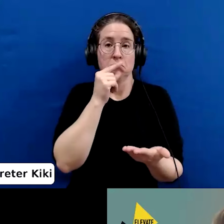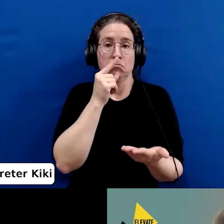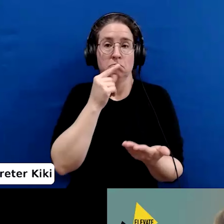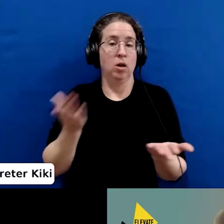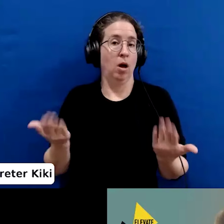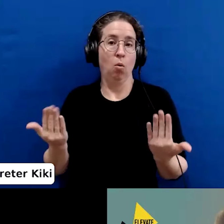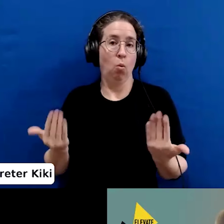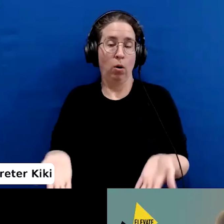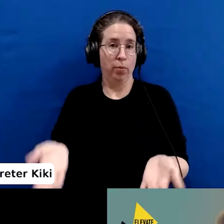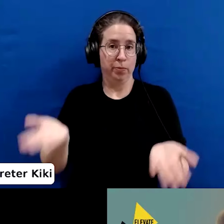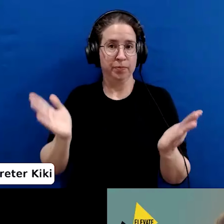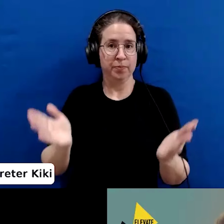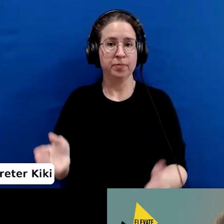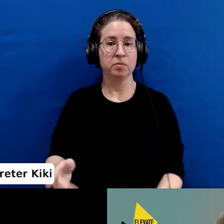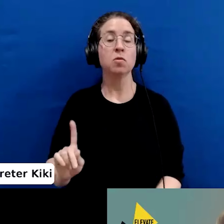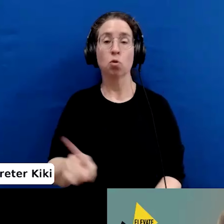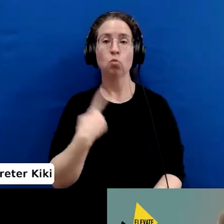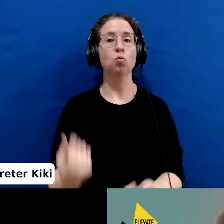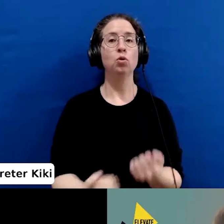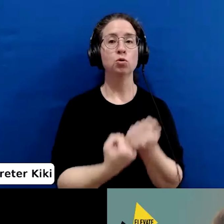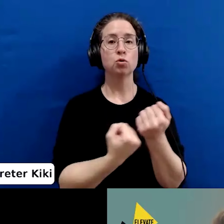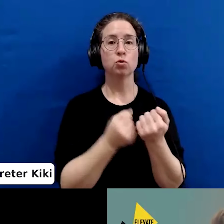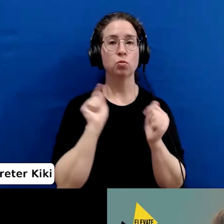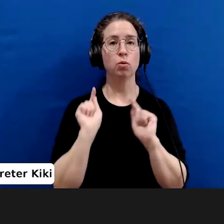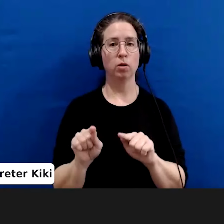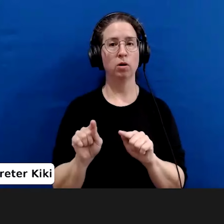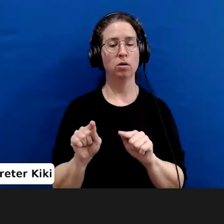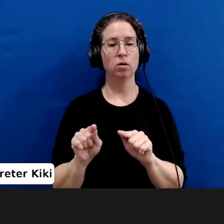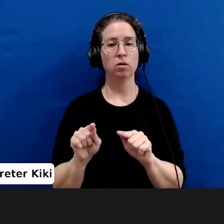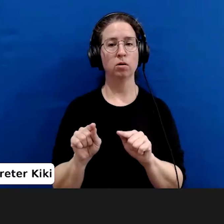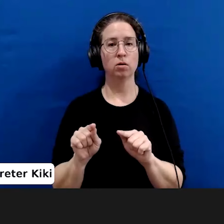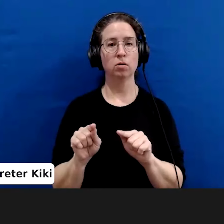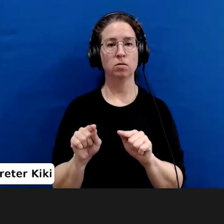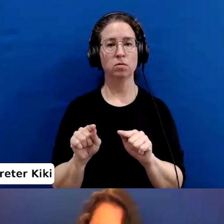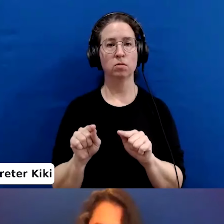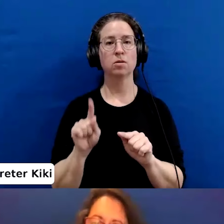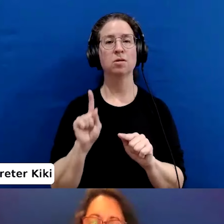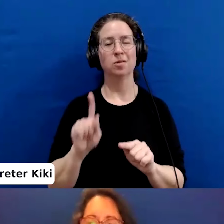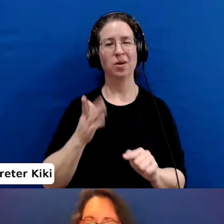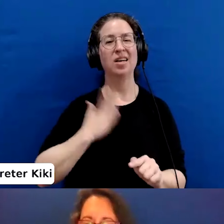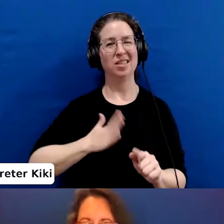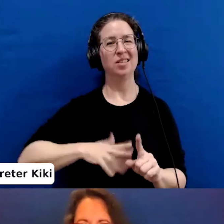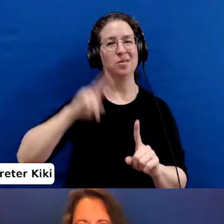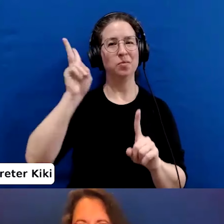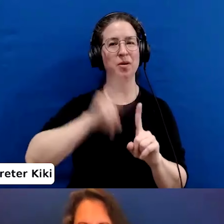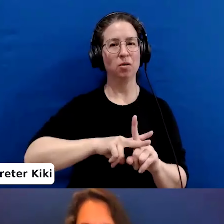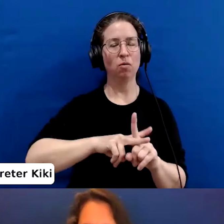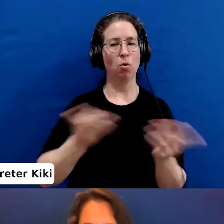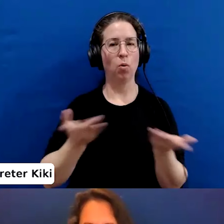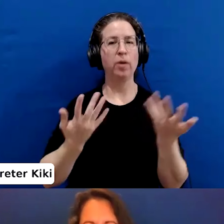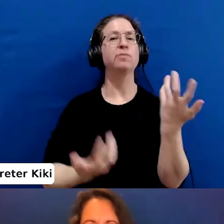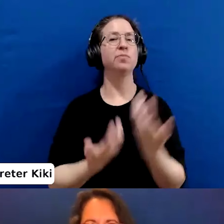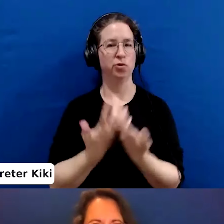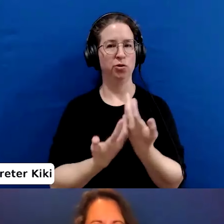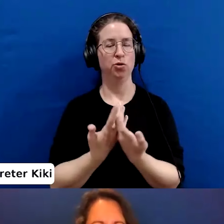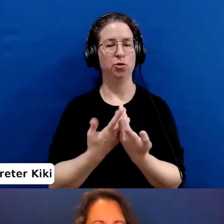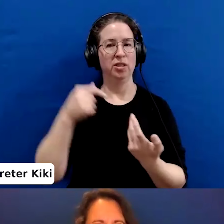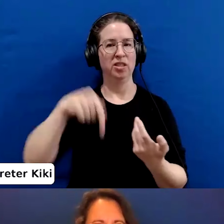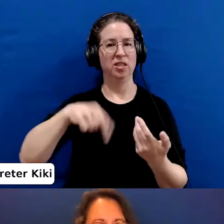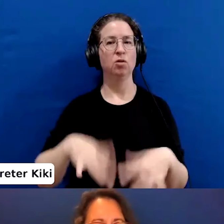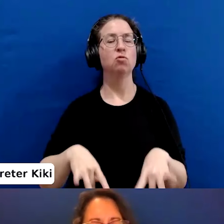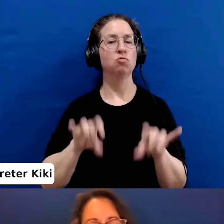support alternative pathways, associate degrees, etc. You do need to be enrolled at a university, at an Australian university,